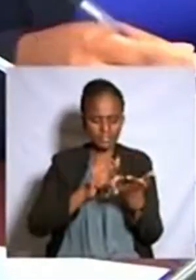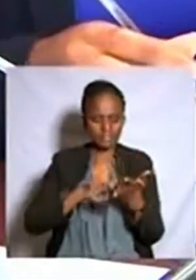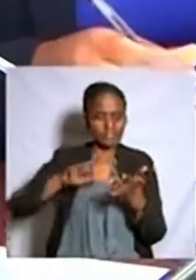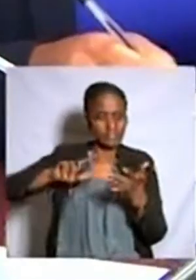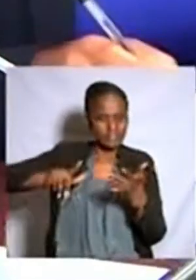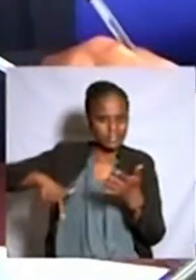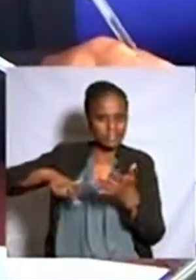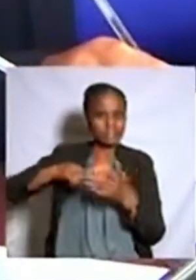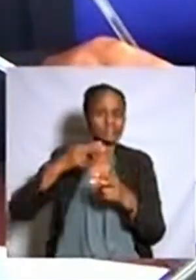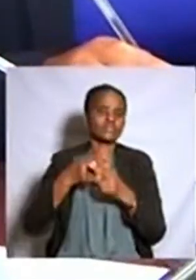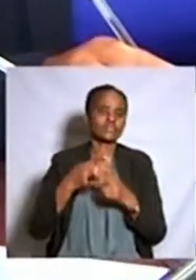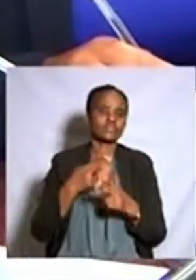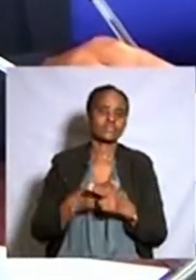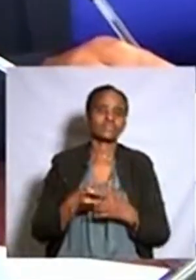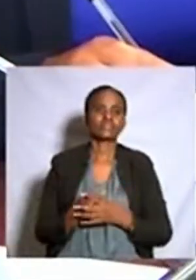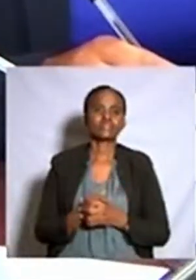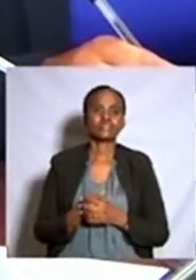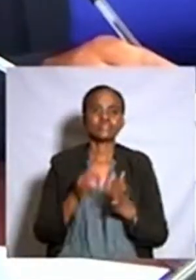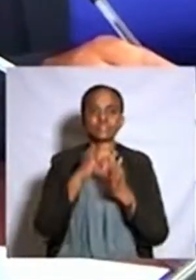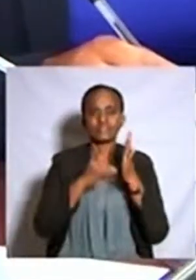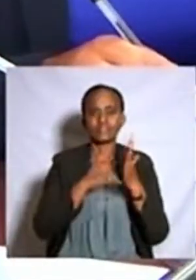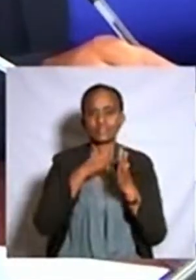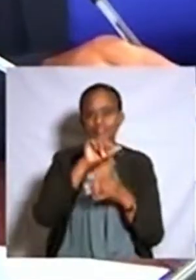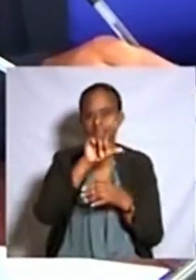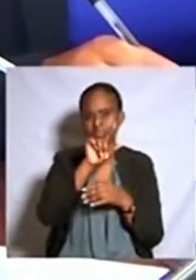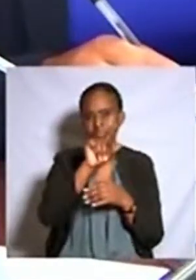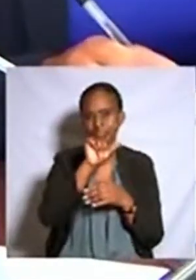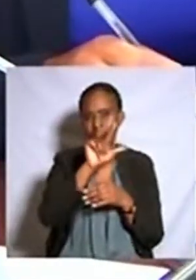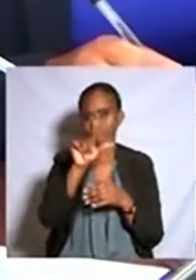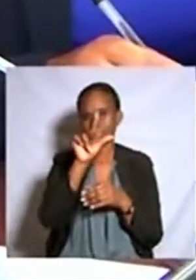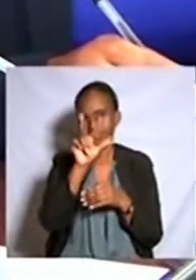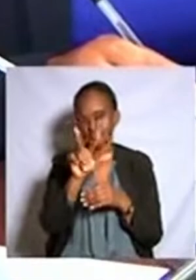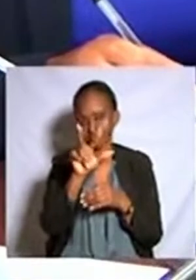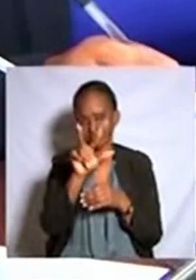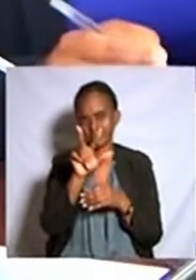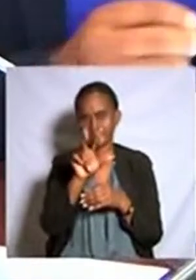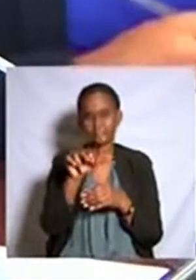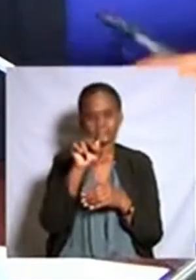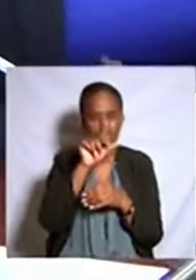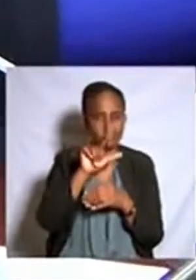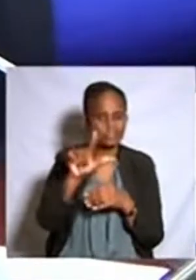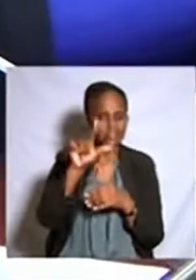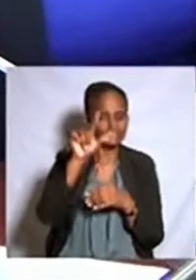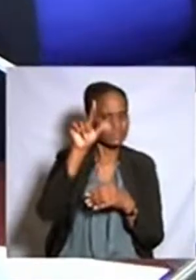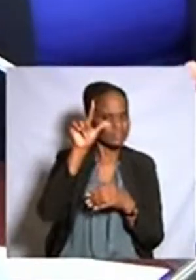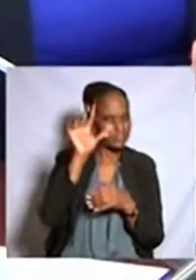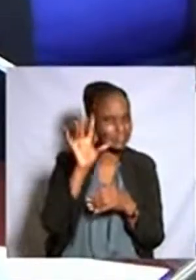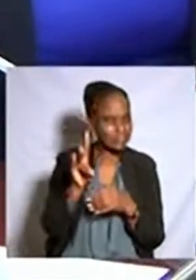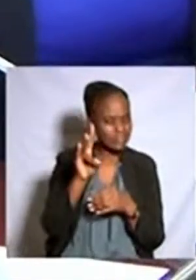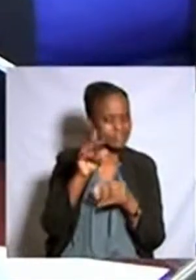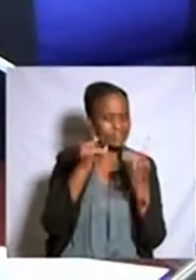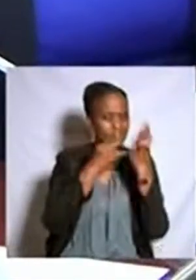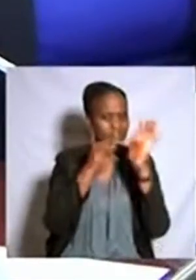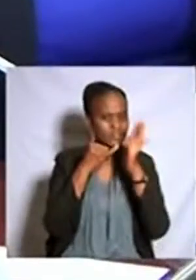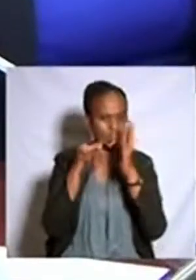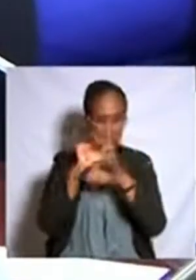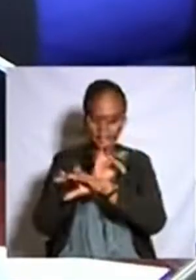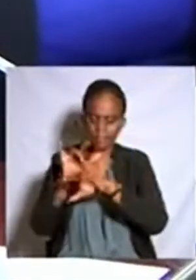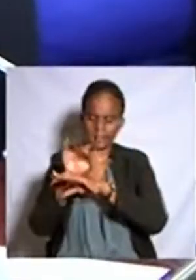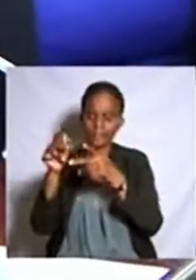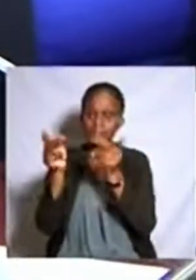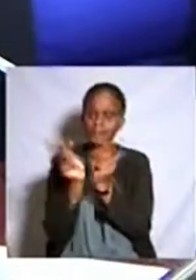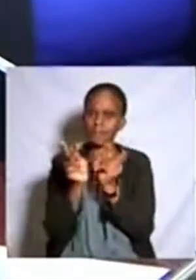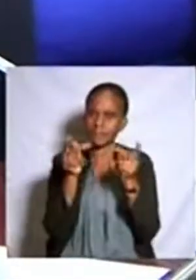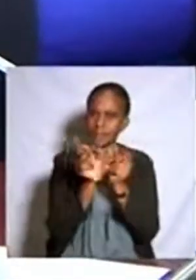month. January 2023. 27 of the 47 identified vacant spaces have